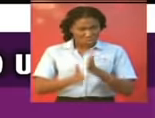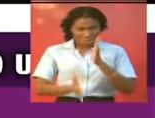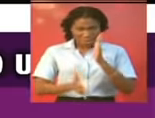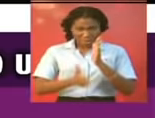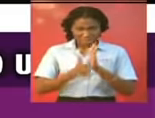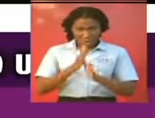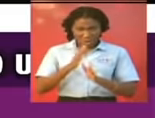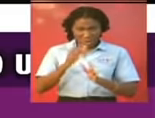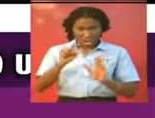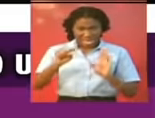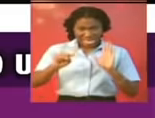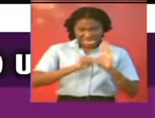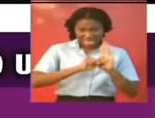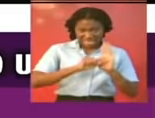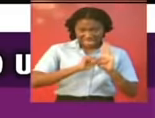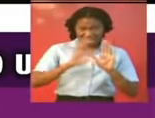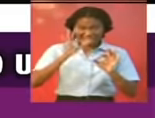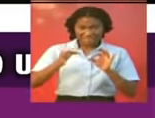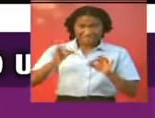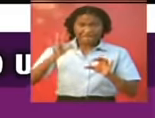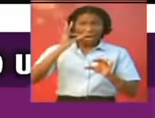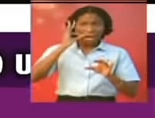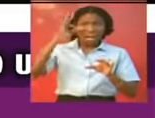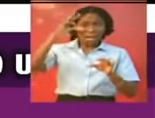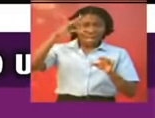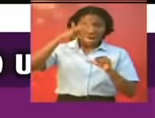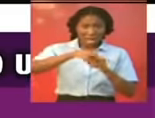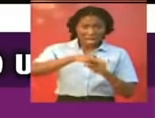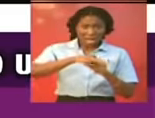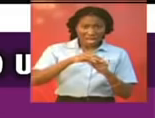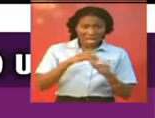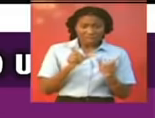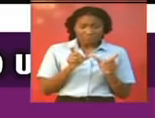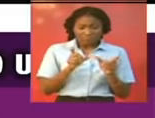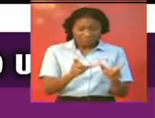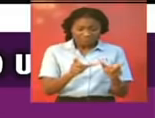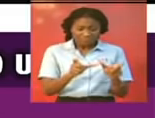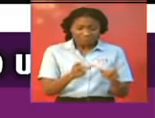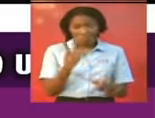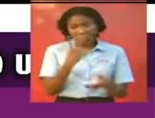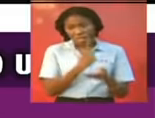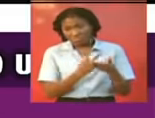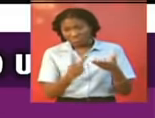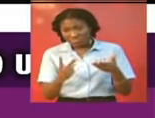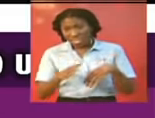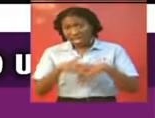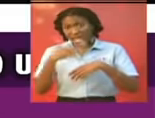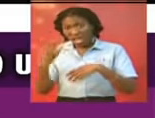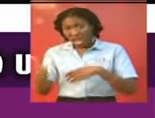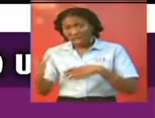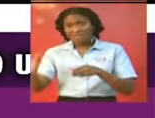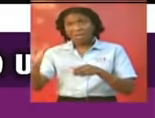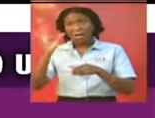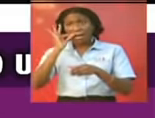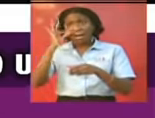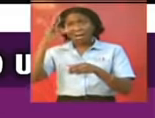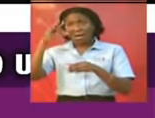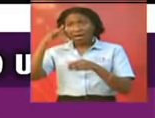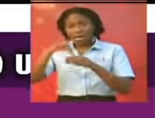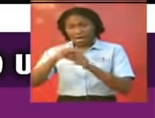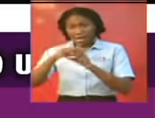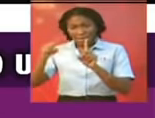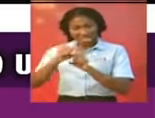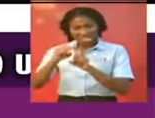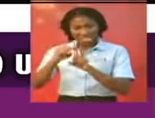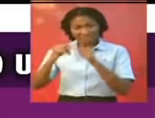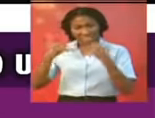discharge. If you can just explain exactly why that policy has been adjusted and there is no